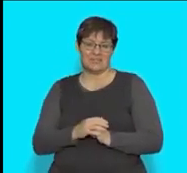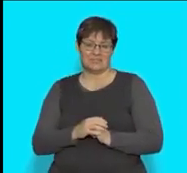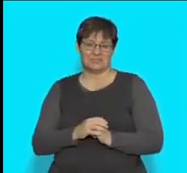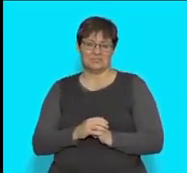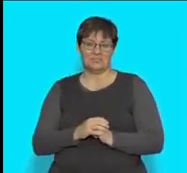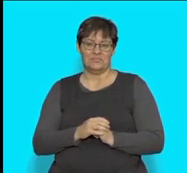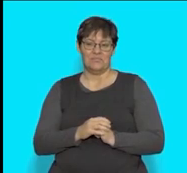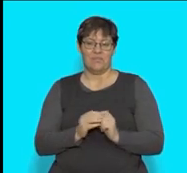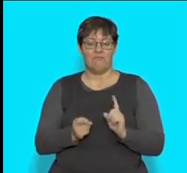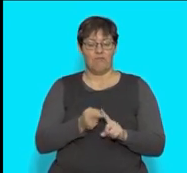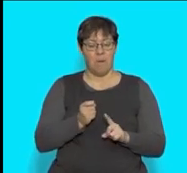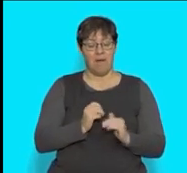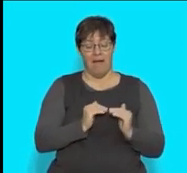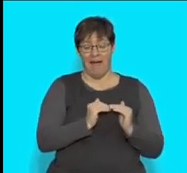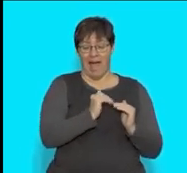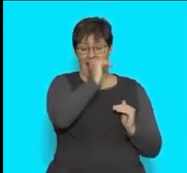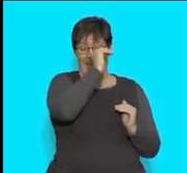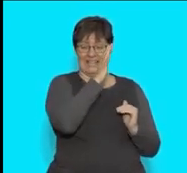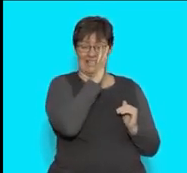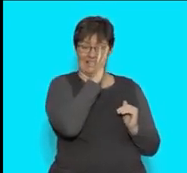from a high concentration